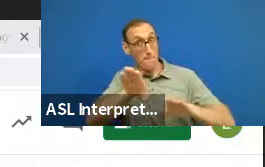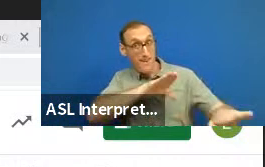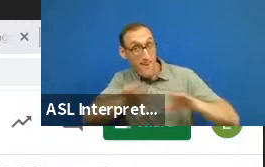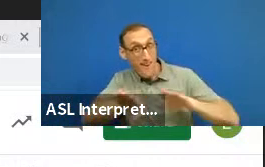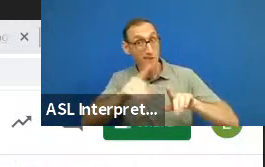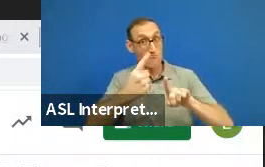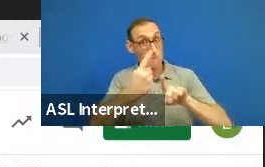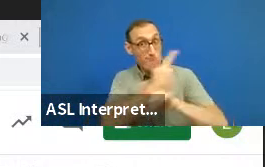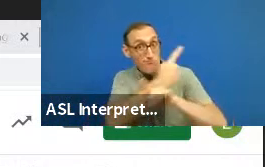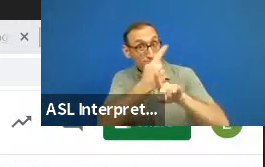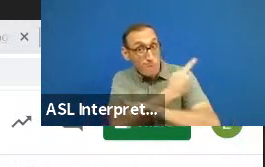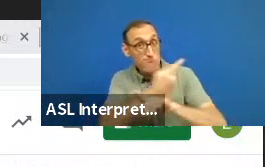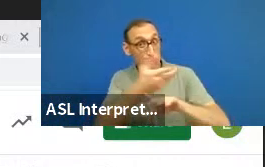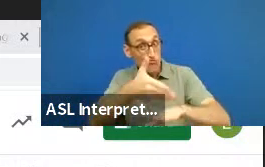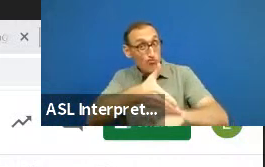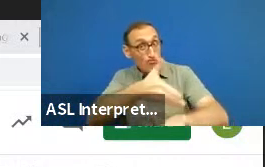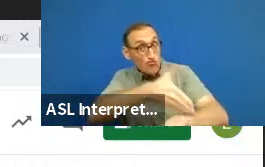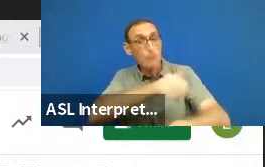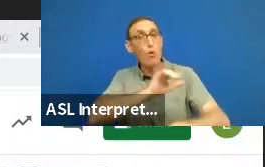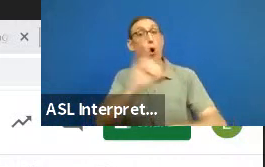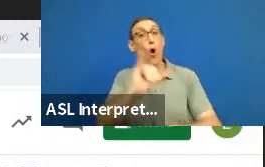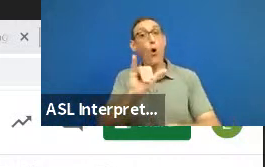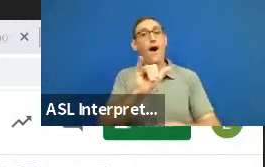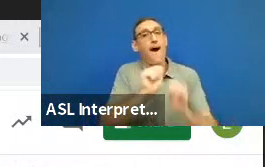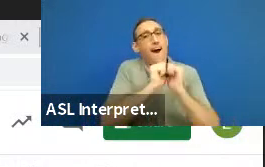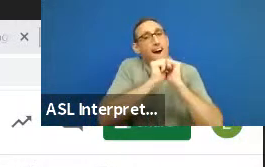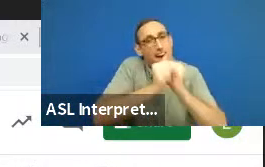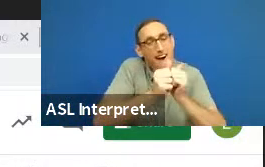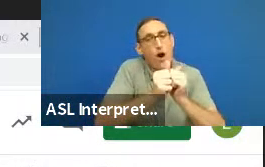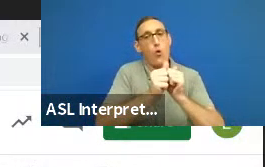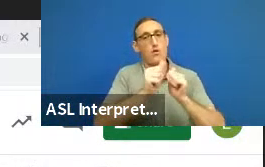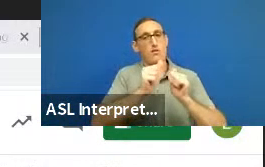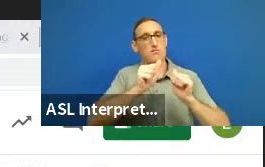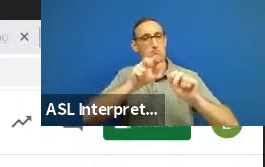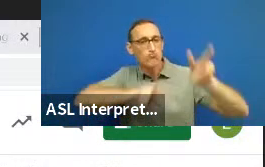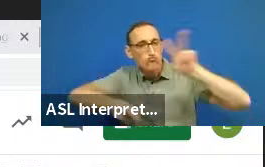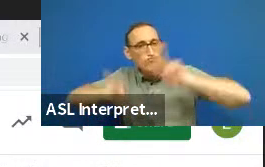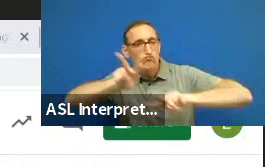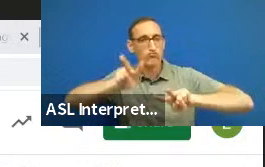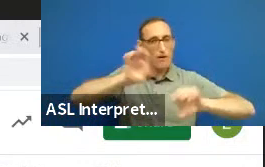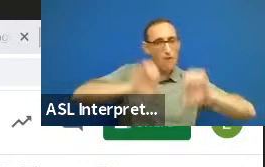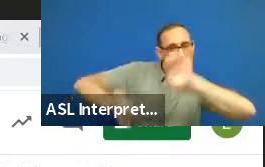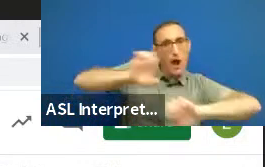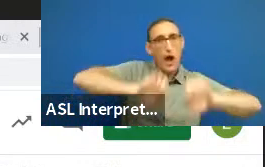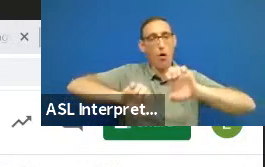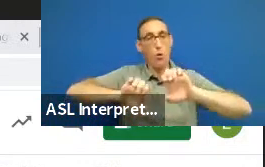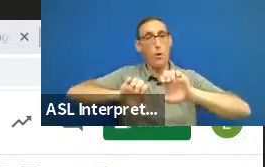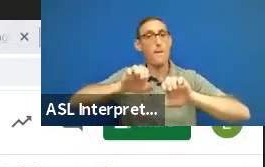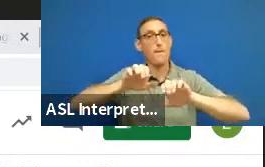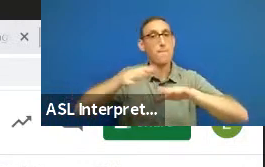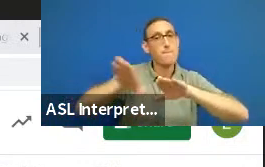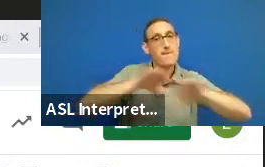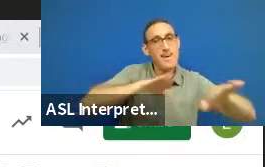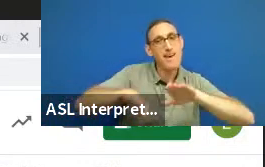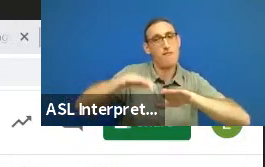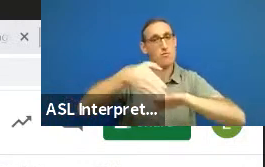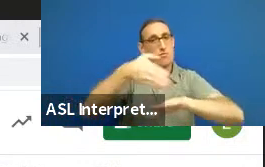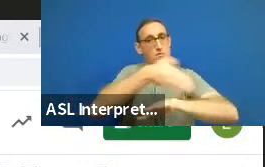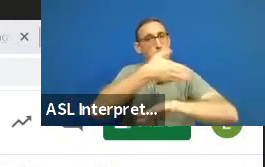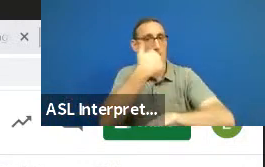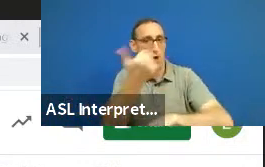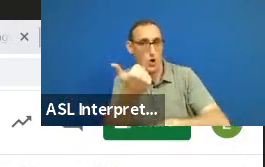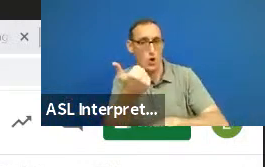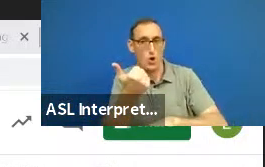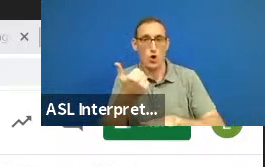you evaluating whether or not you're behaving better? So anyway, that would be the end of it. I made my